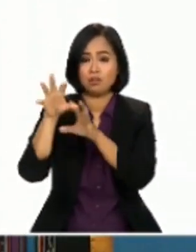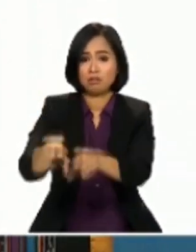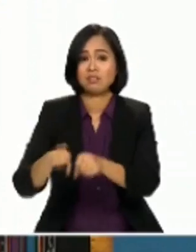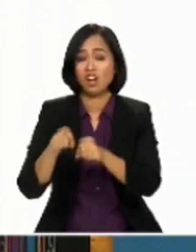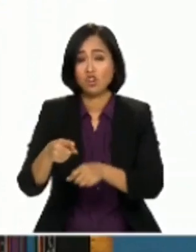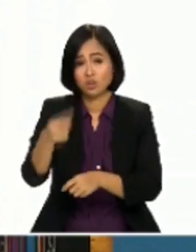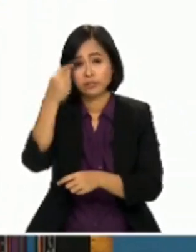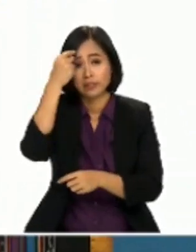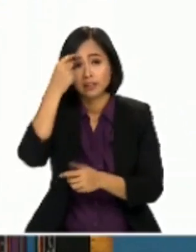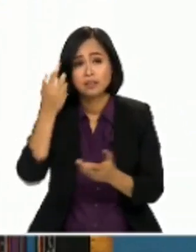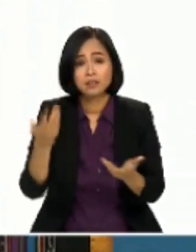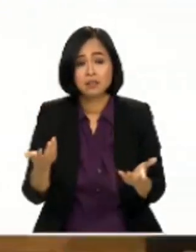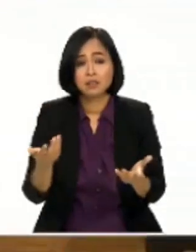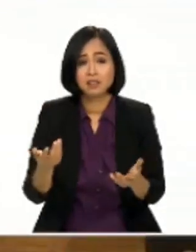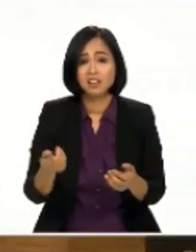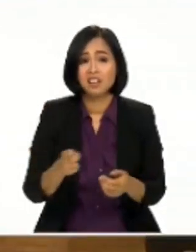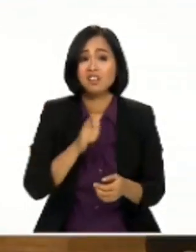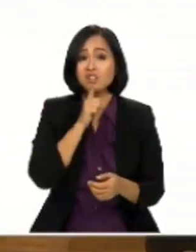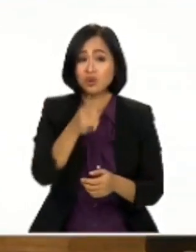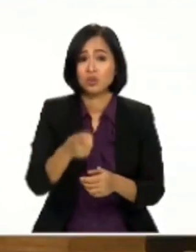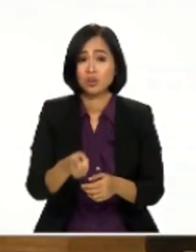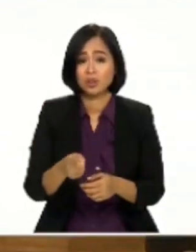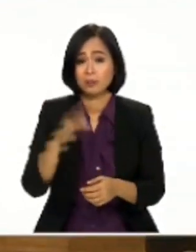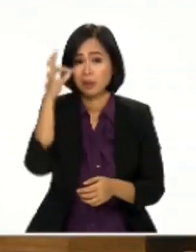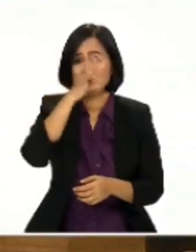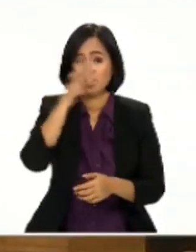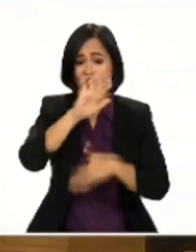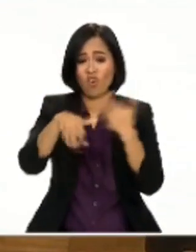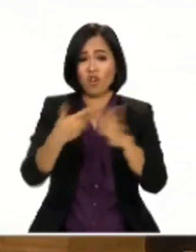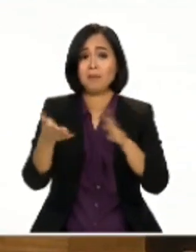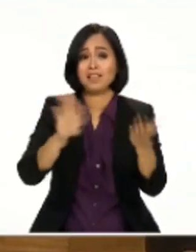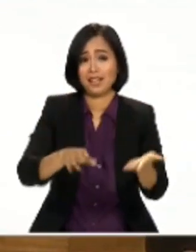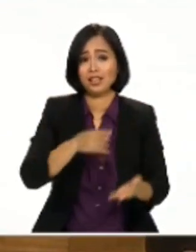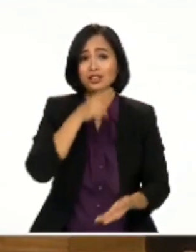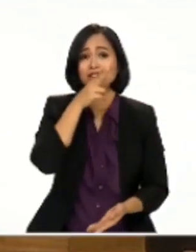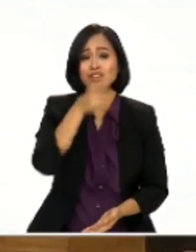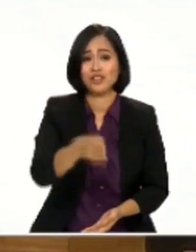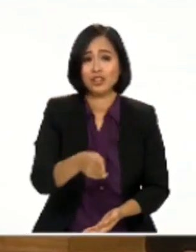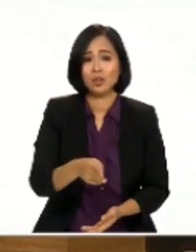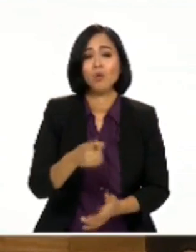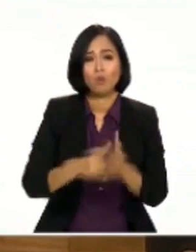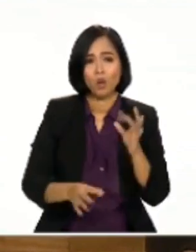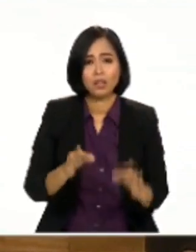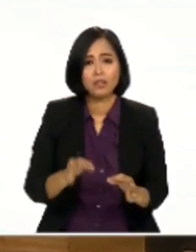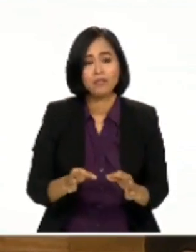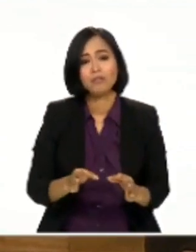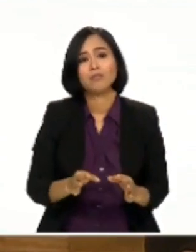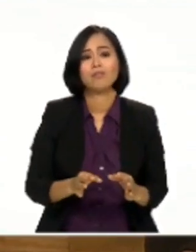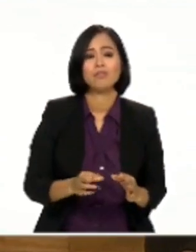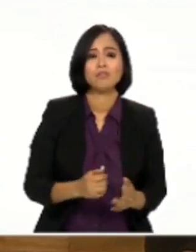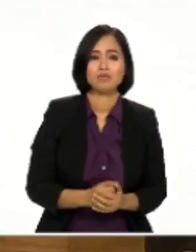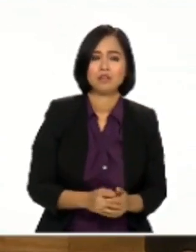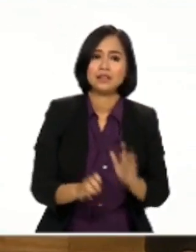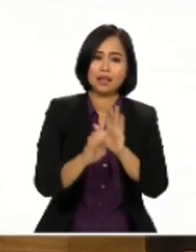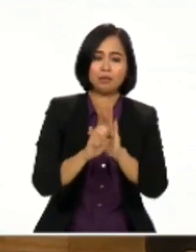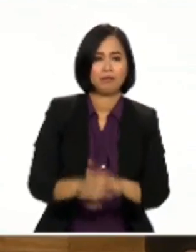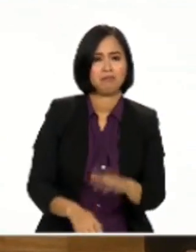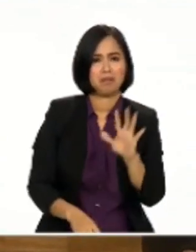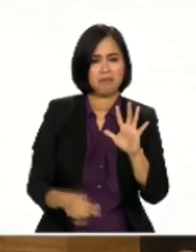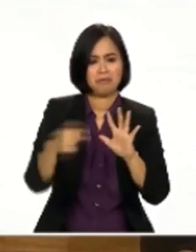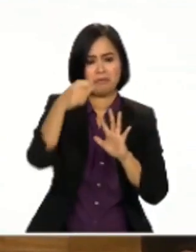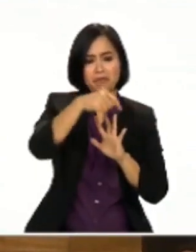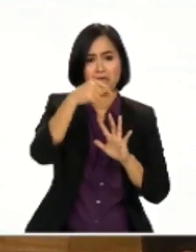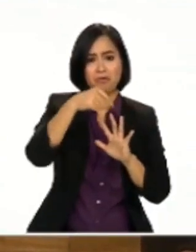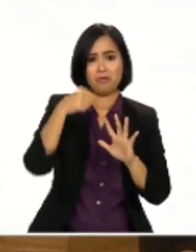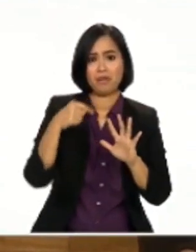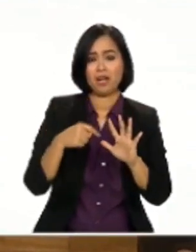them will come home alive. Kung ipadala ko yung limang, pati yung frigate ko na